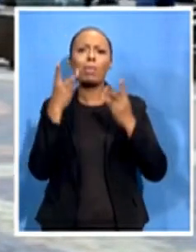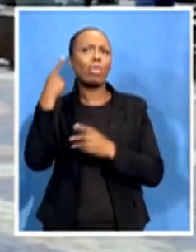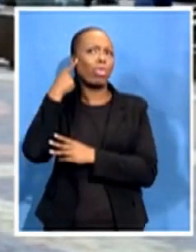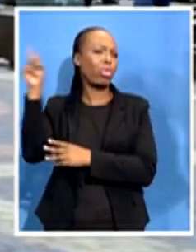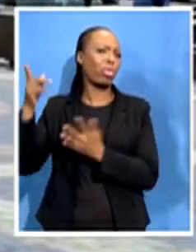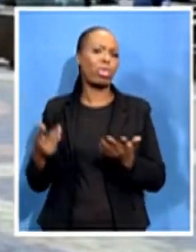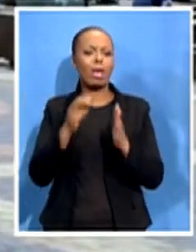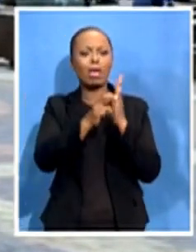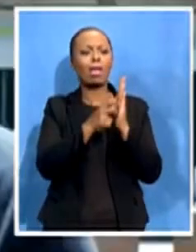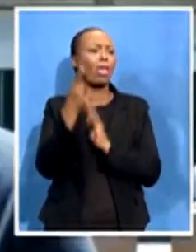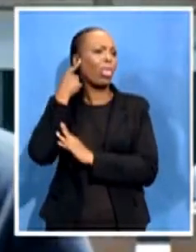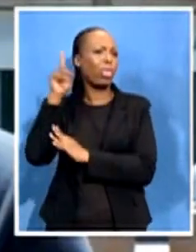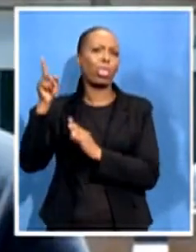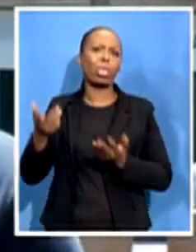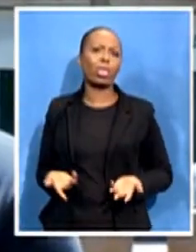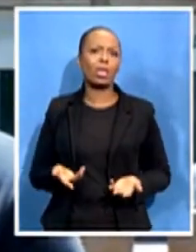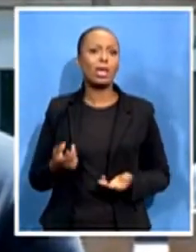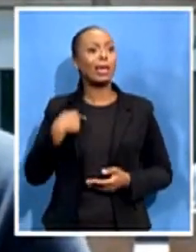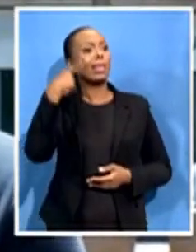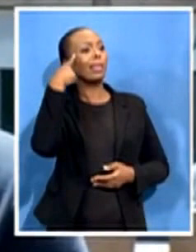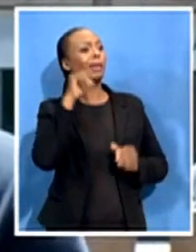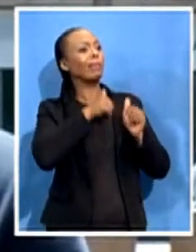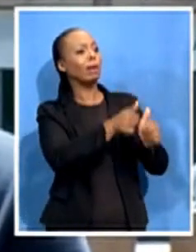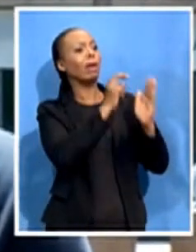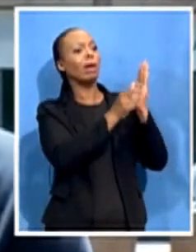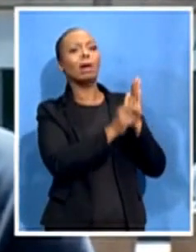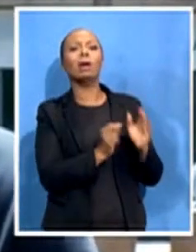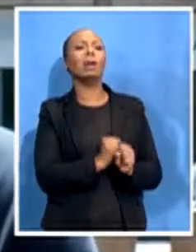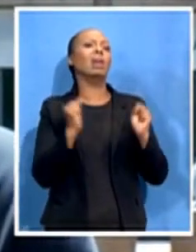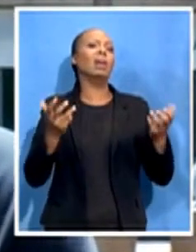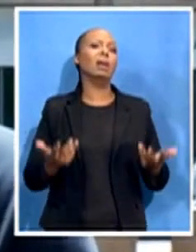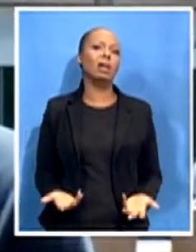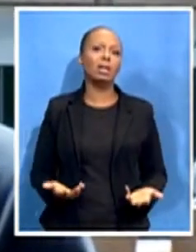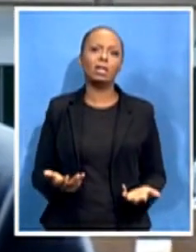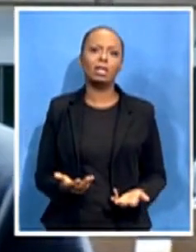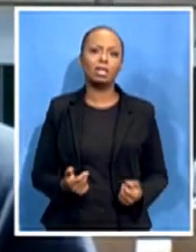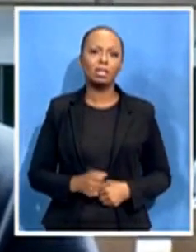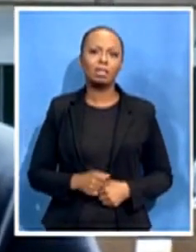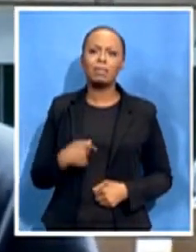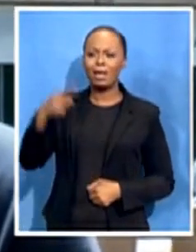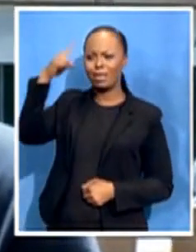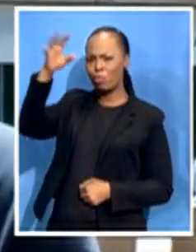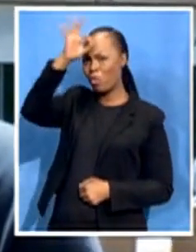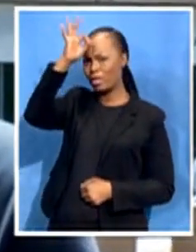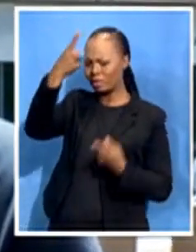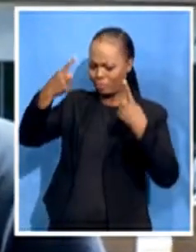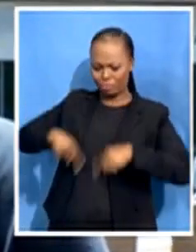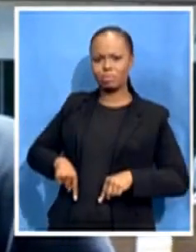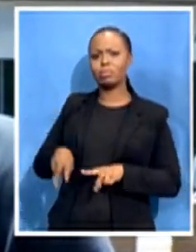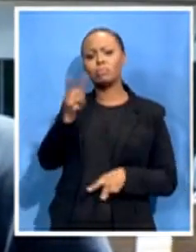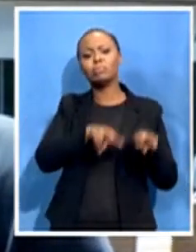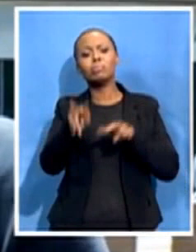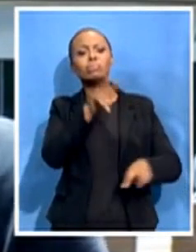don't. And it's sad. Police must be coming in the ground, and they must protect the people, and they must make a strict law about that,